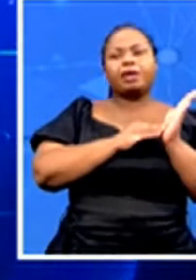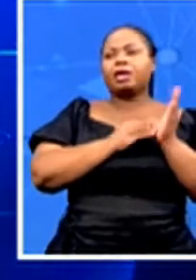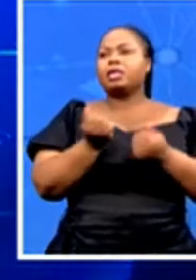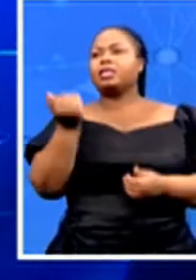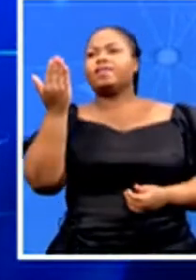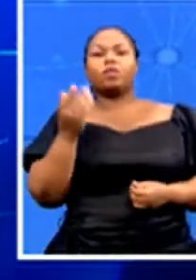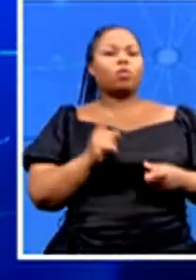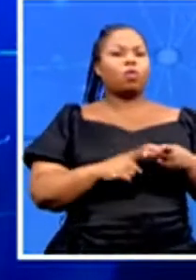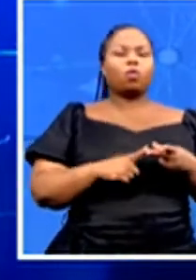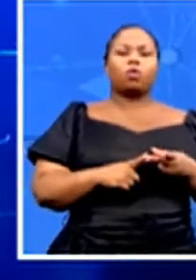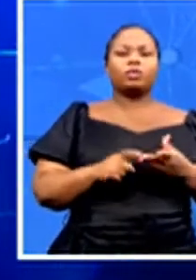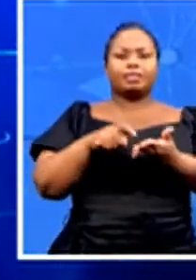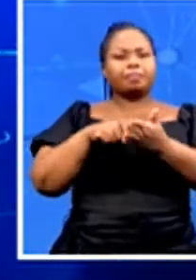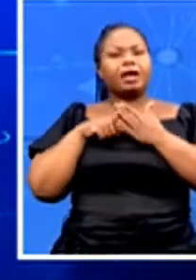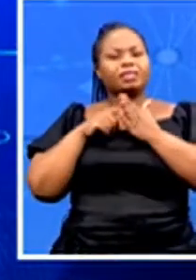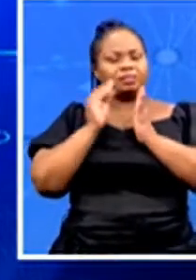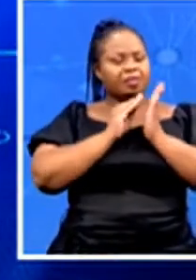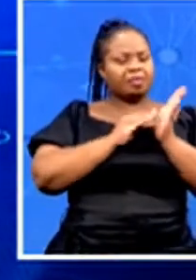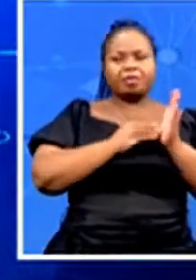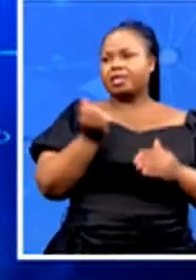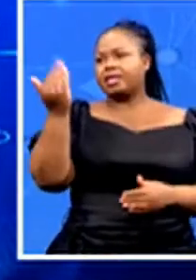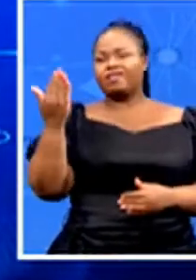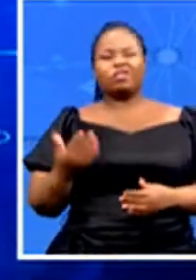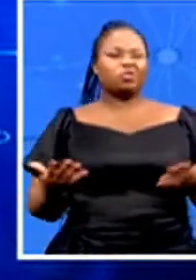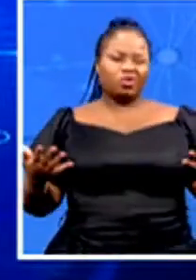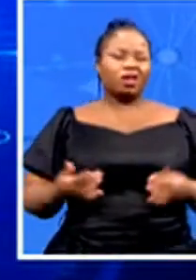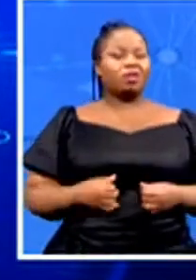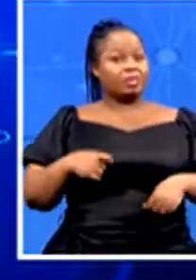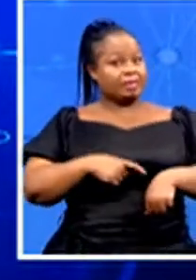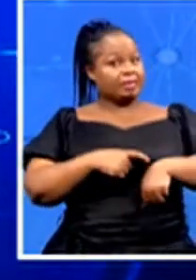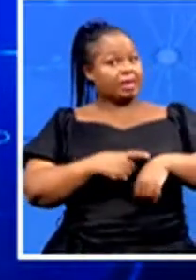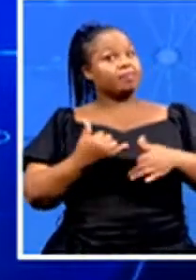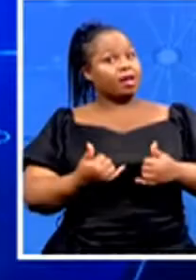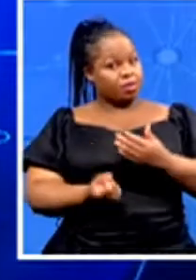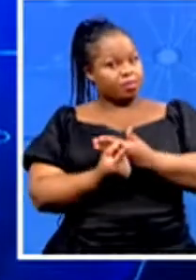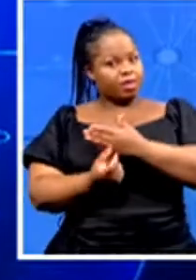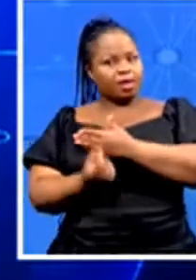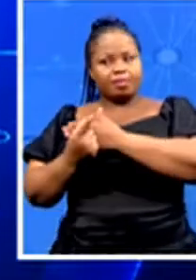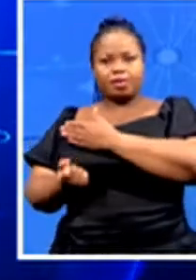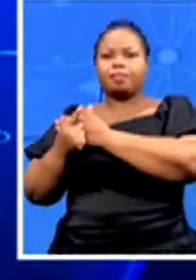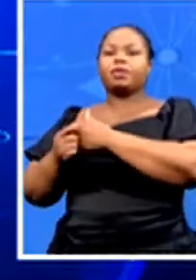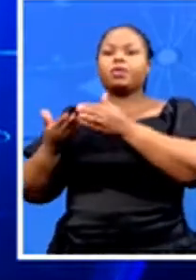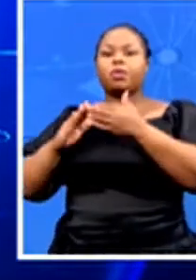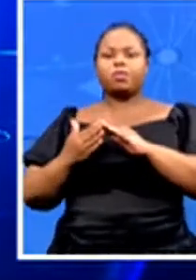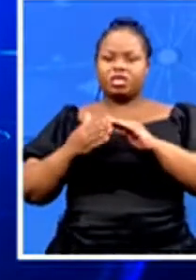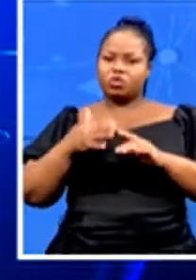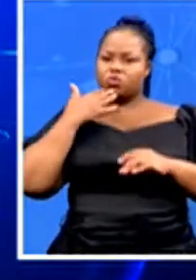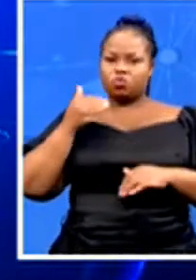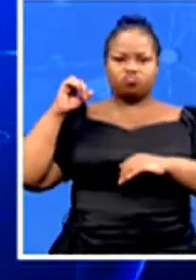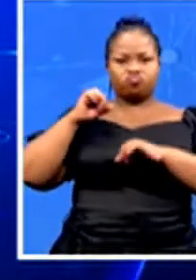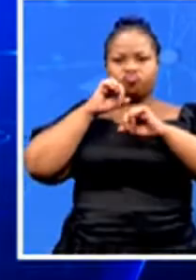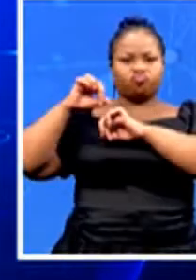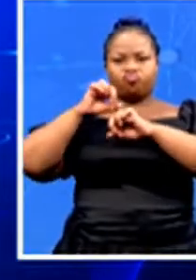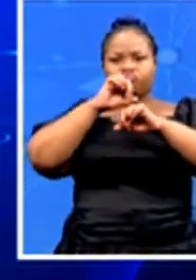when we approach elections that you see a flare-up of communities engaging with their public representatives. So